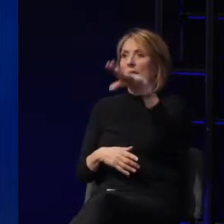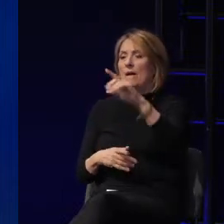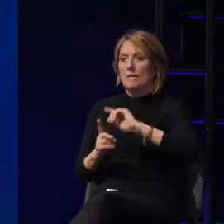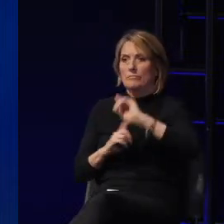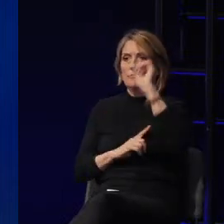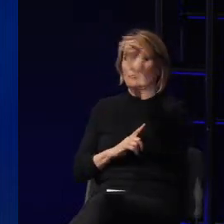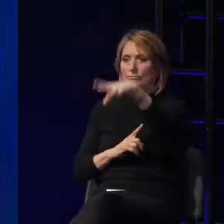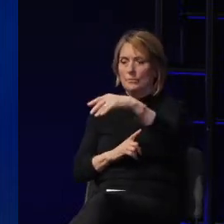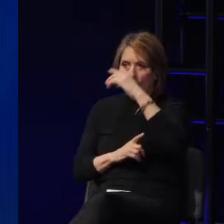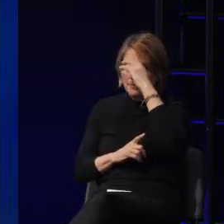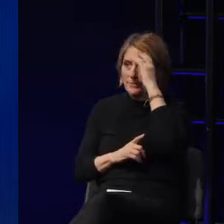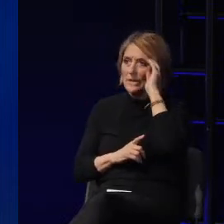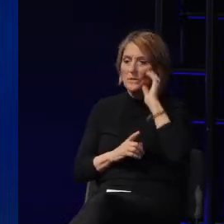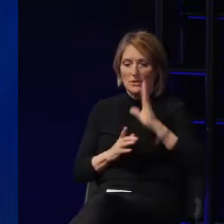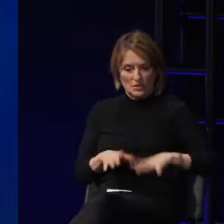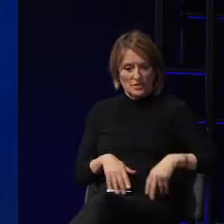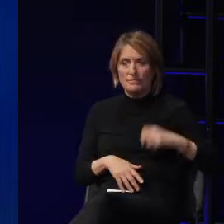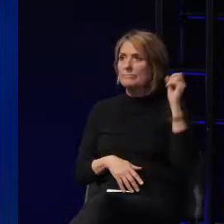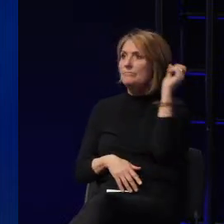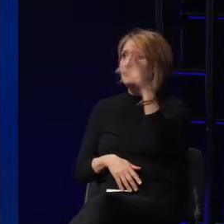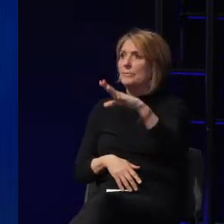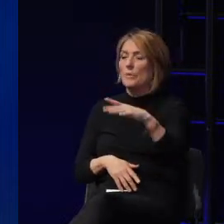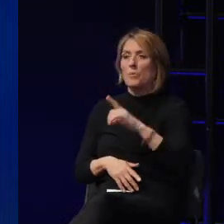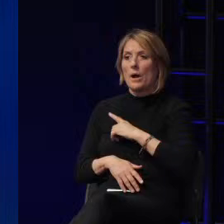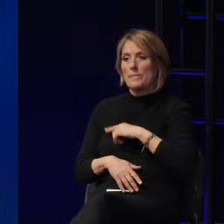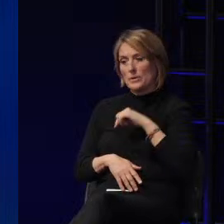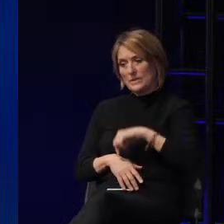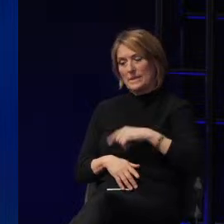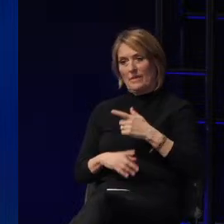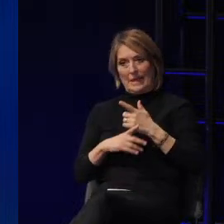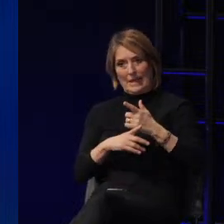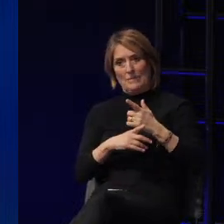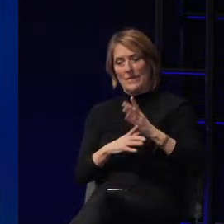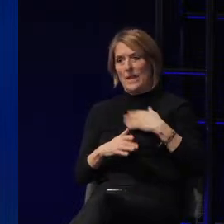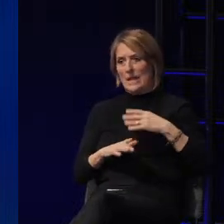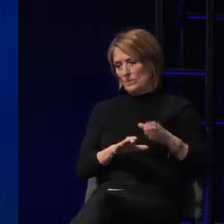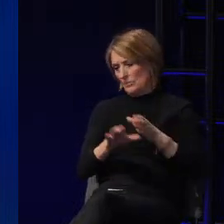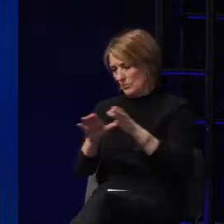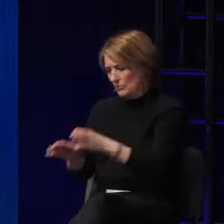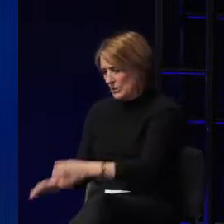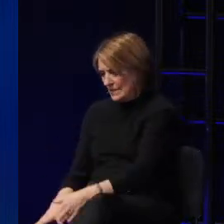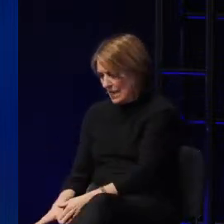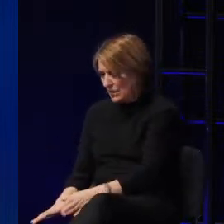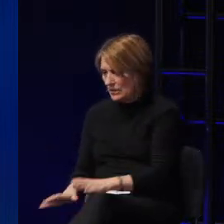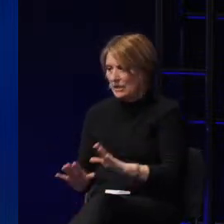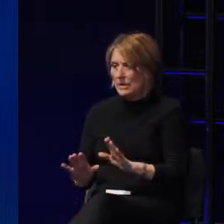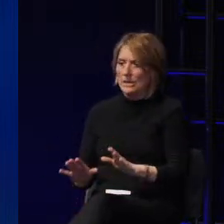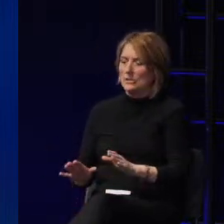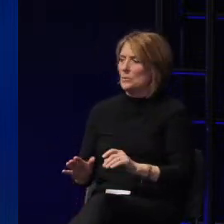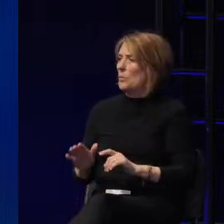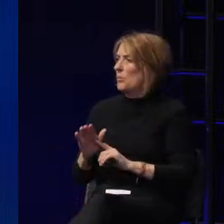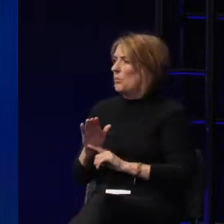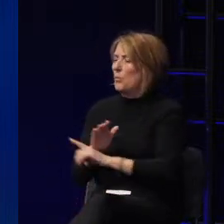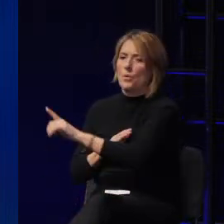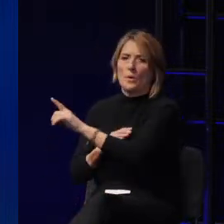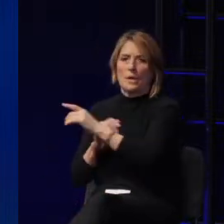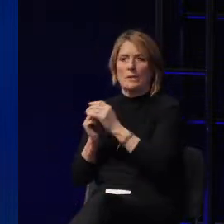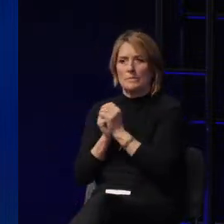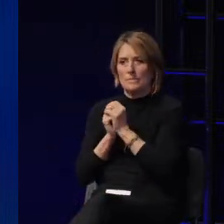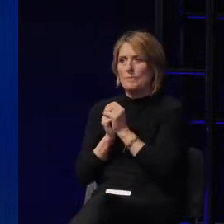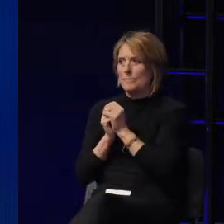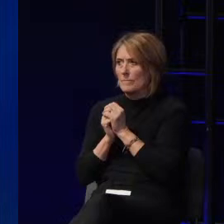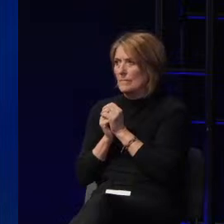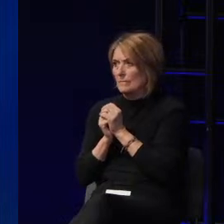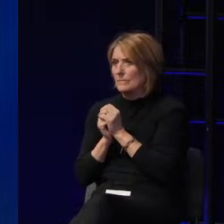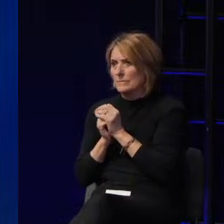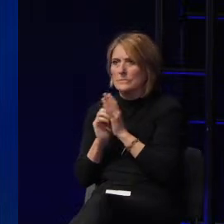side. And he was just doing that because the camera was there. And I had to put the camera down and just walk away. Because you